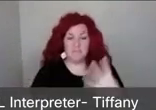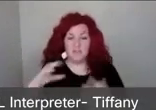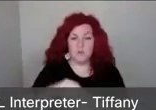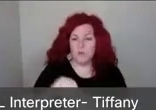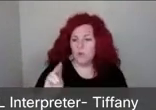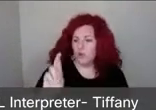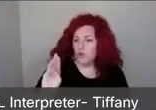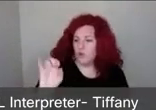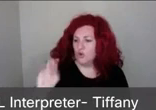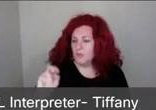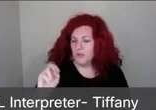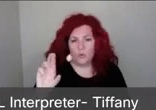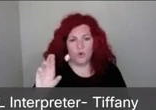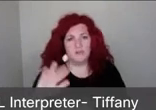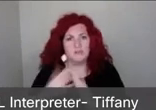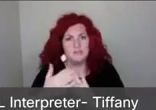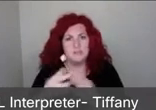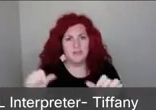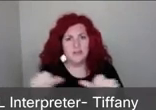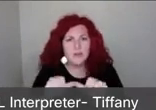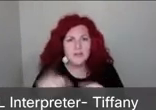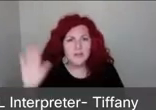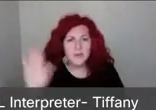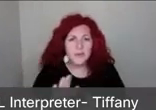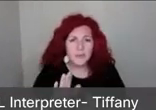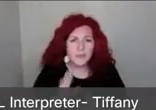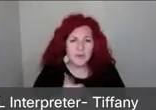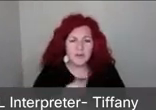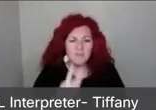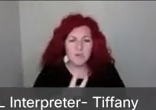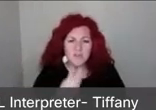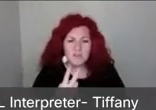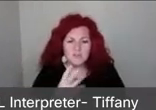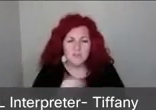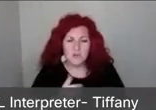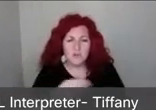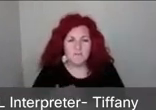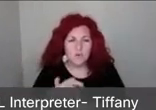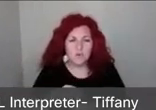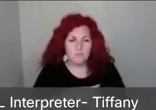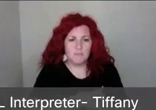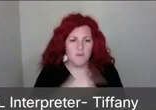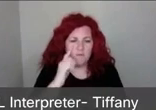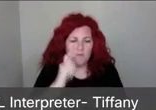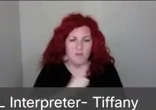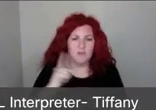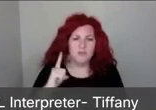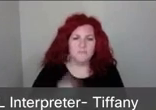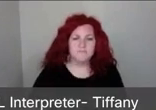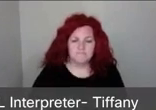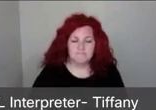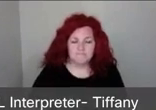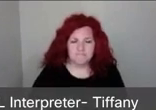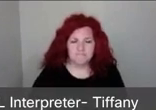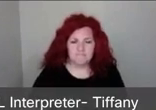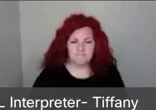or metropolitan areas, which very much diluted our voices and our voting power in the legislature. We are